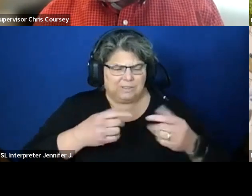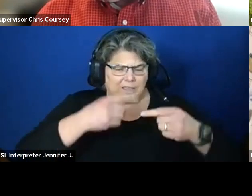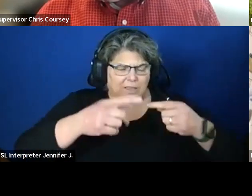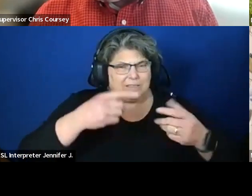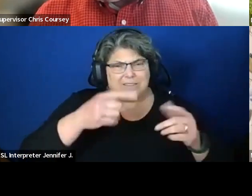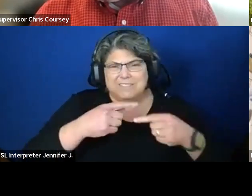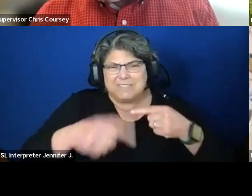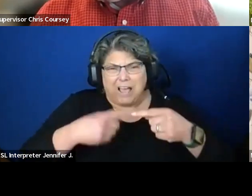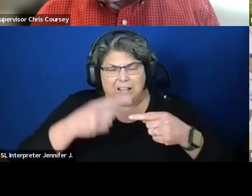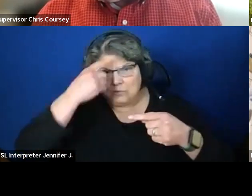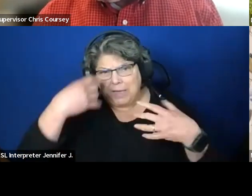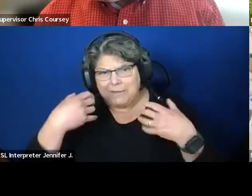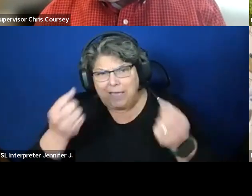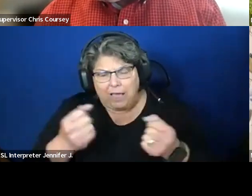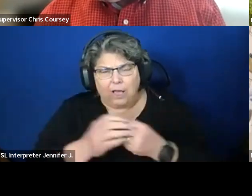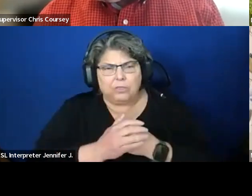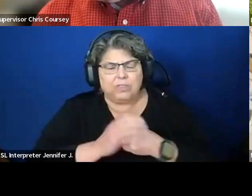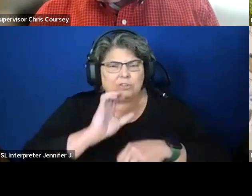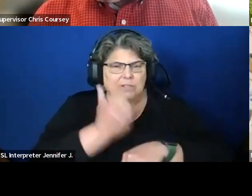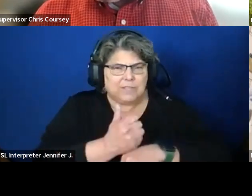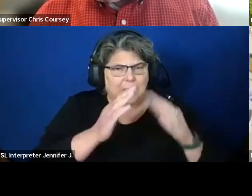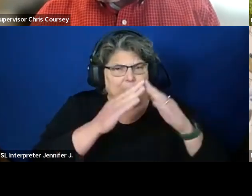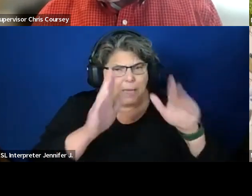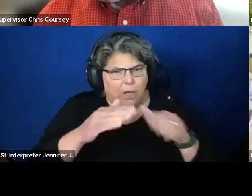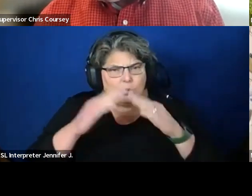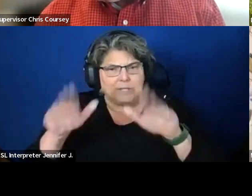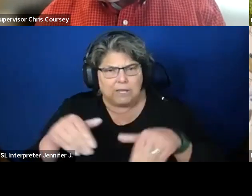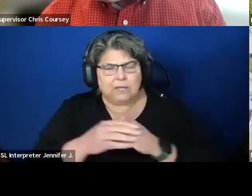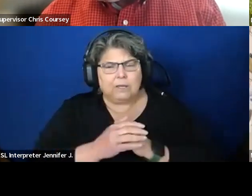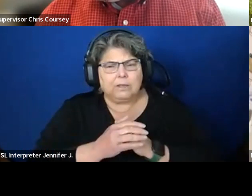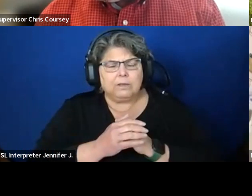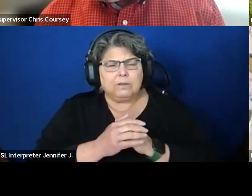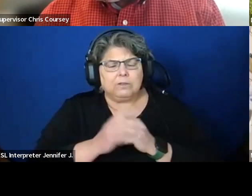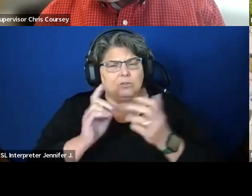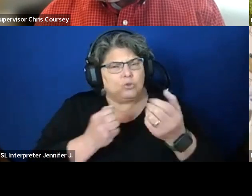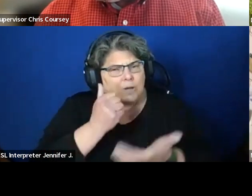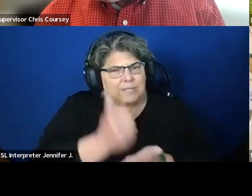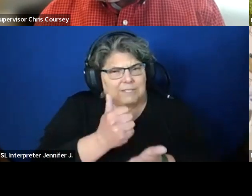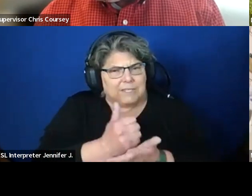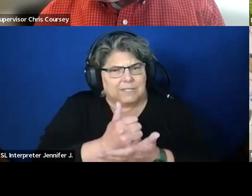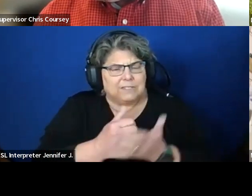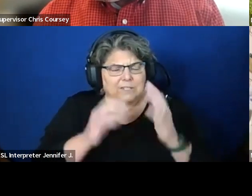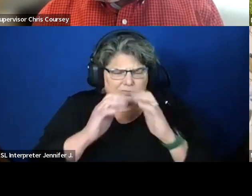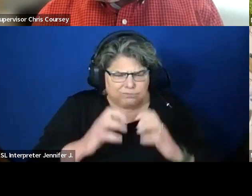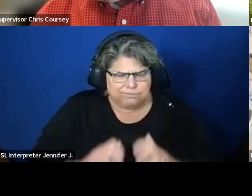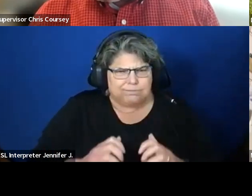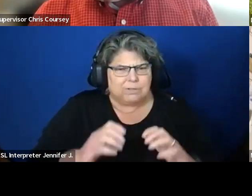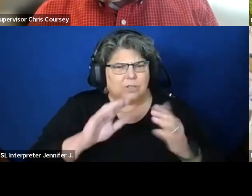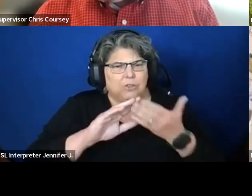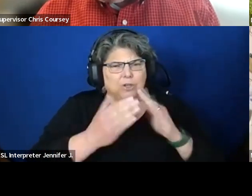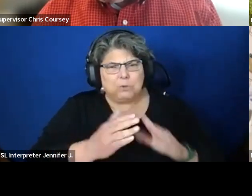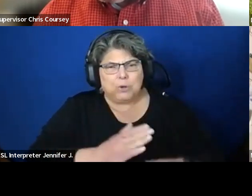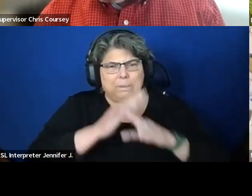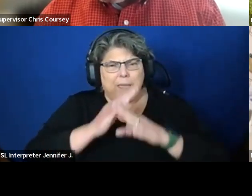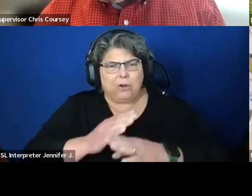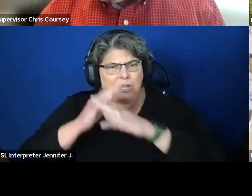mental health, to create housing, to assist in breaking down those community